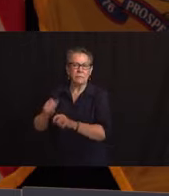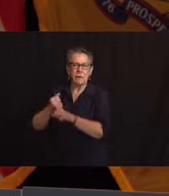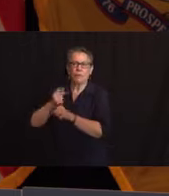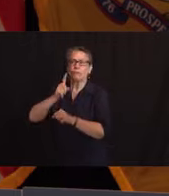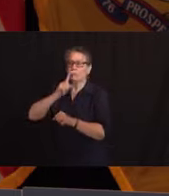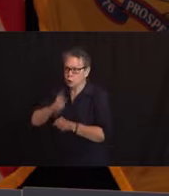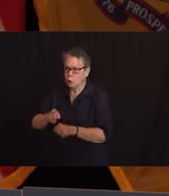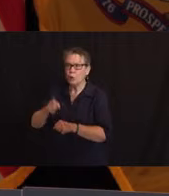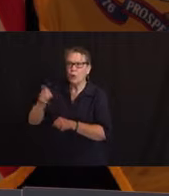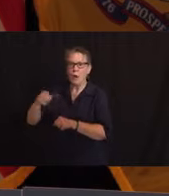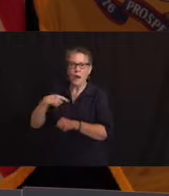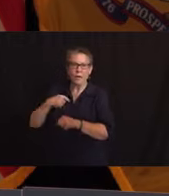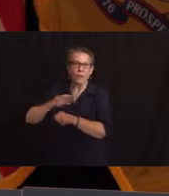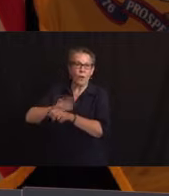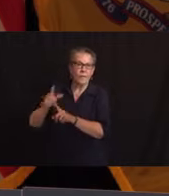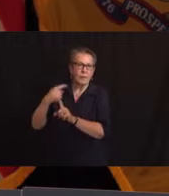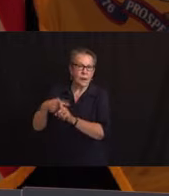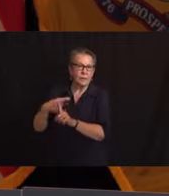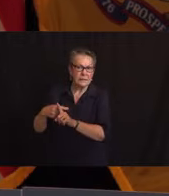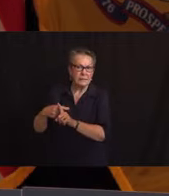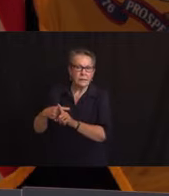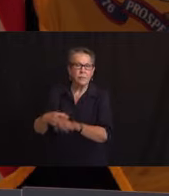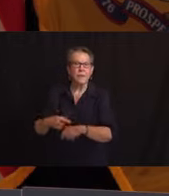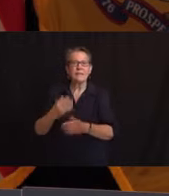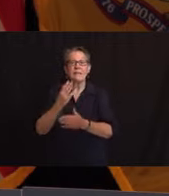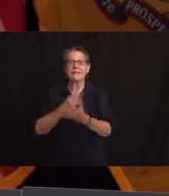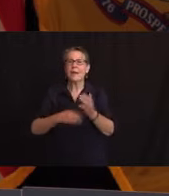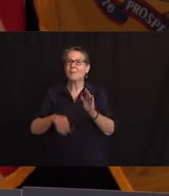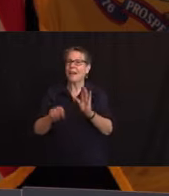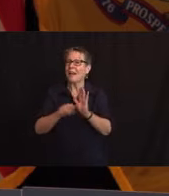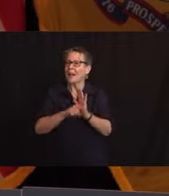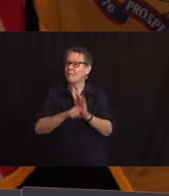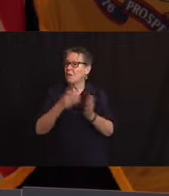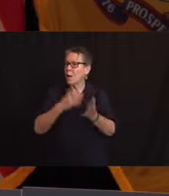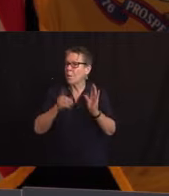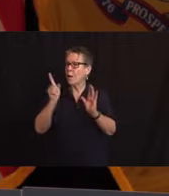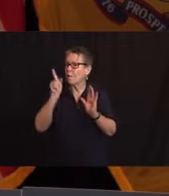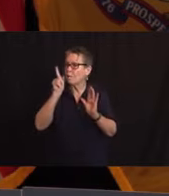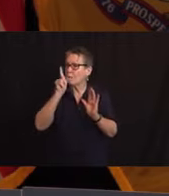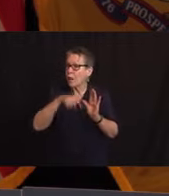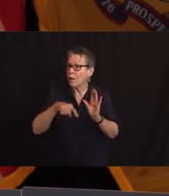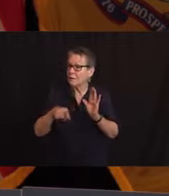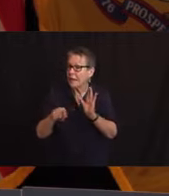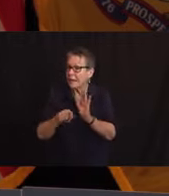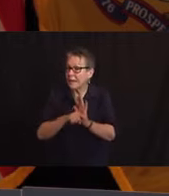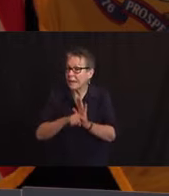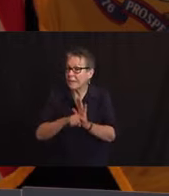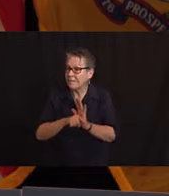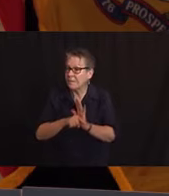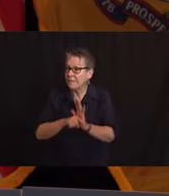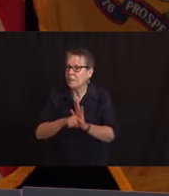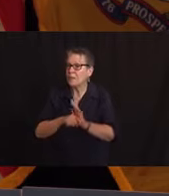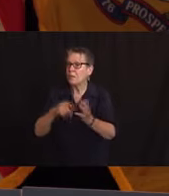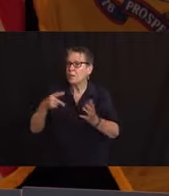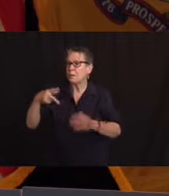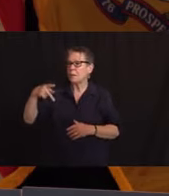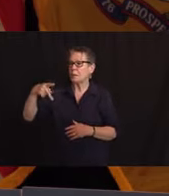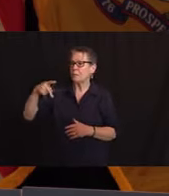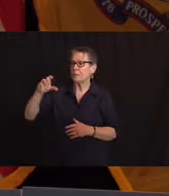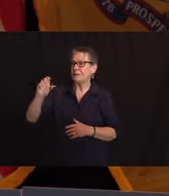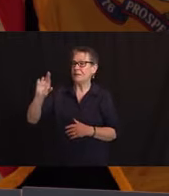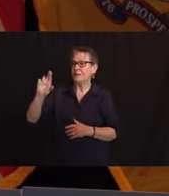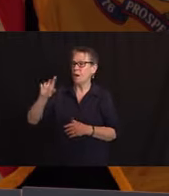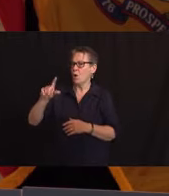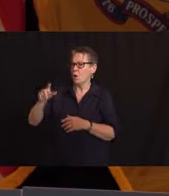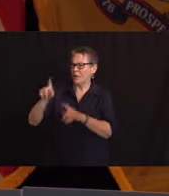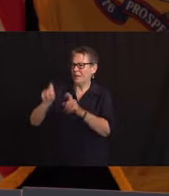antigen test, meaning they're not as sensitive as those PCR tests that we've talked about for a very long time at this point, which means